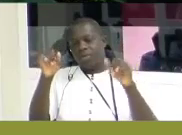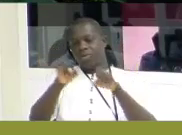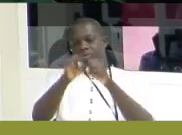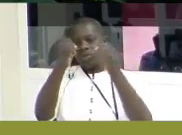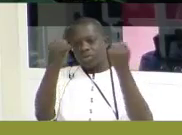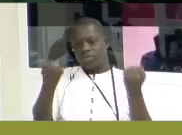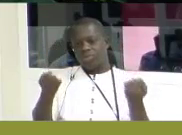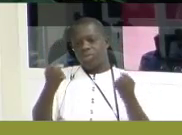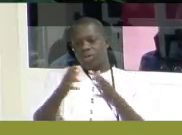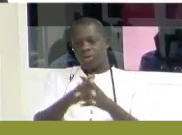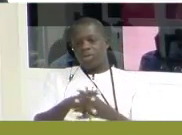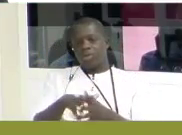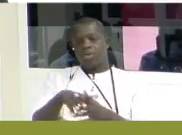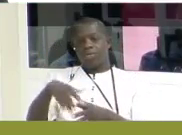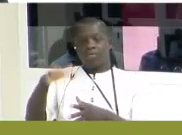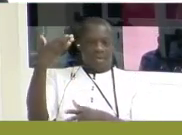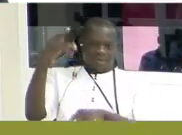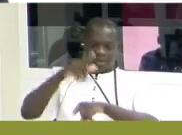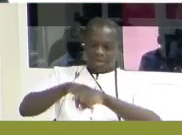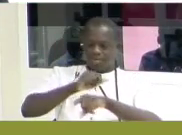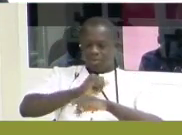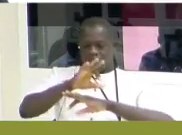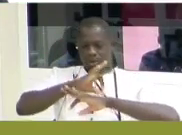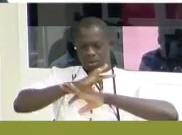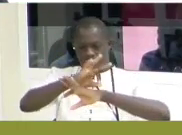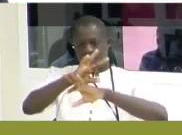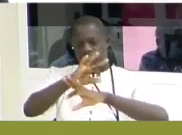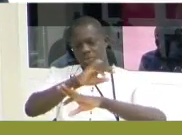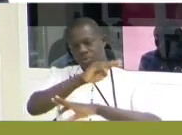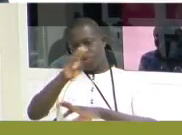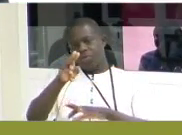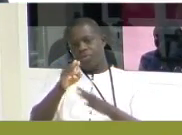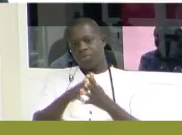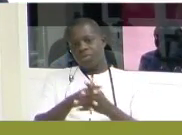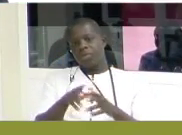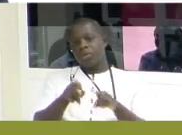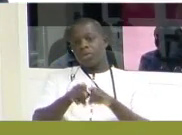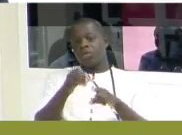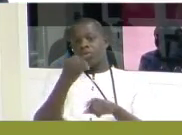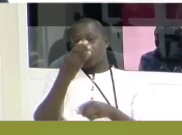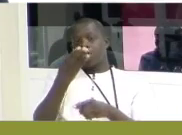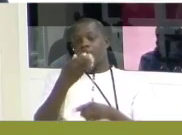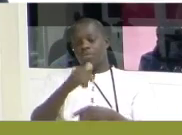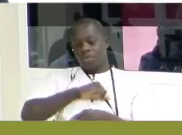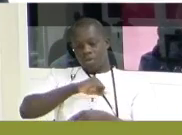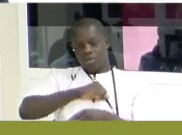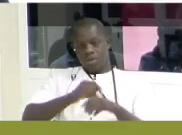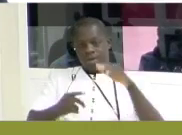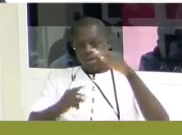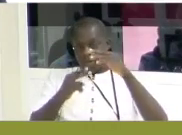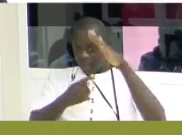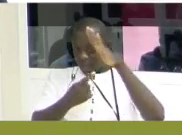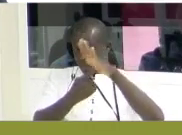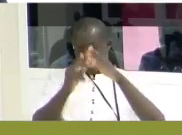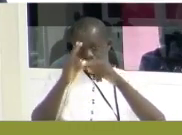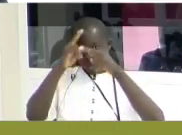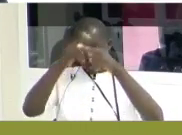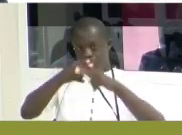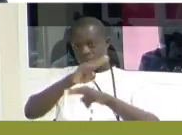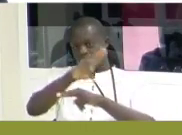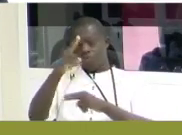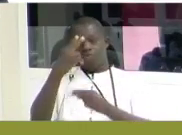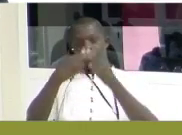not my intention at the time. As I said, my integrity, I don't joke with it, even where I work